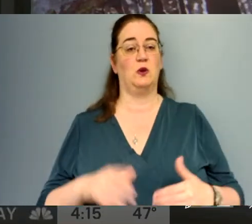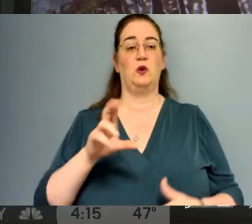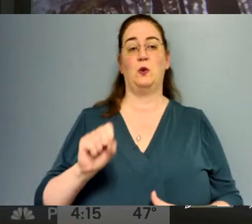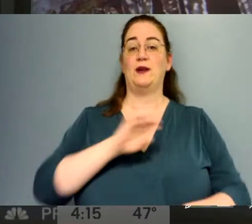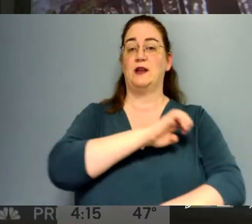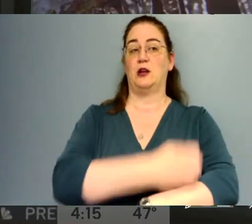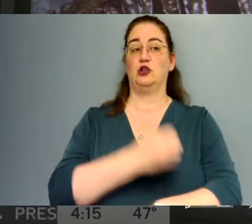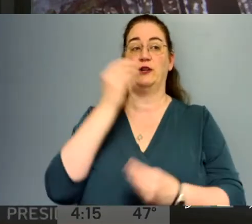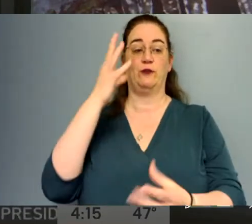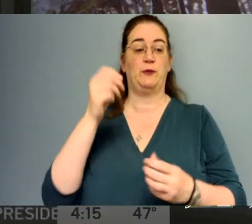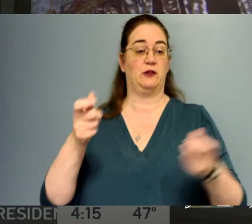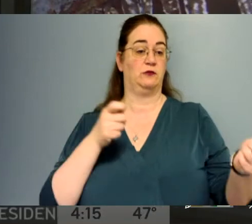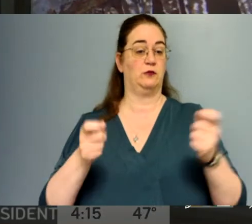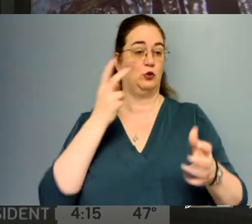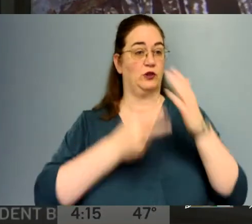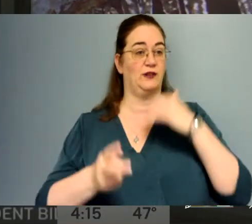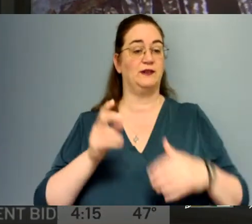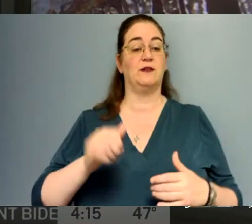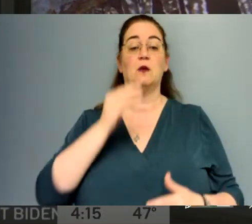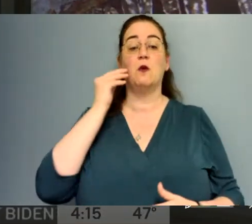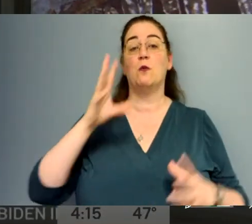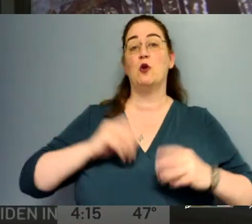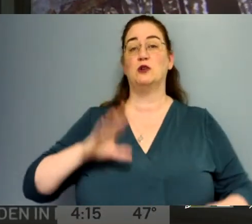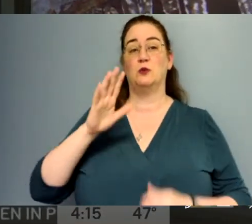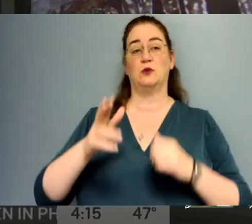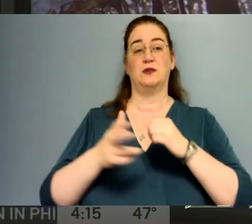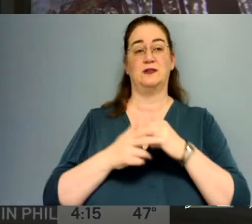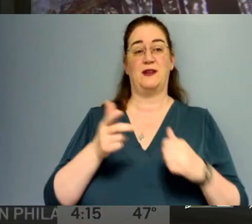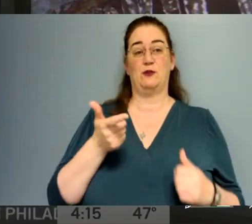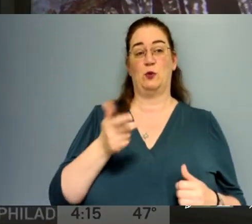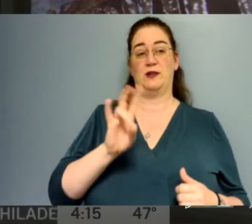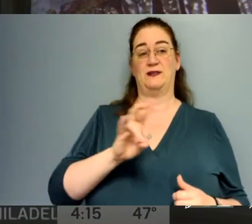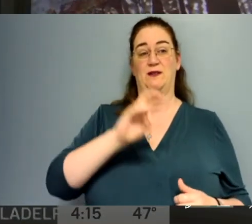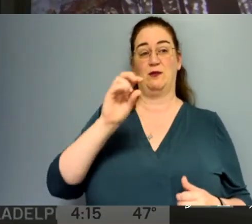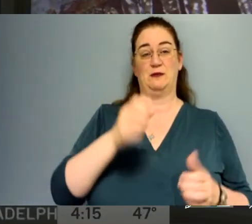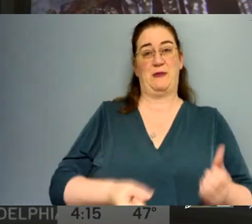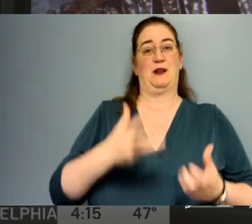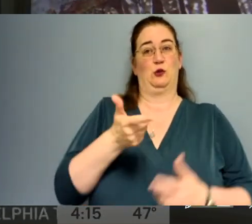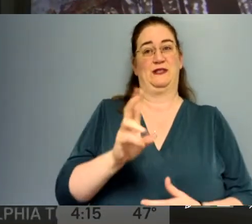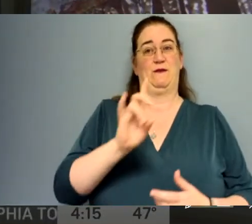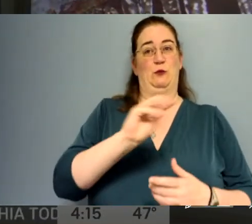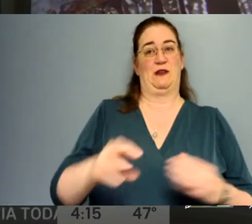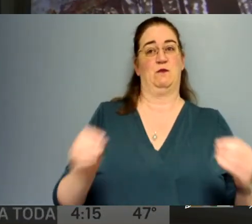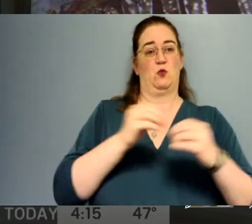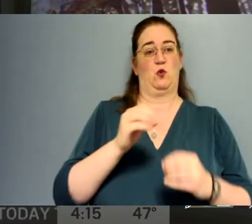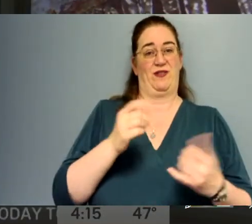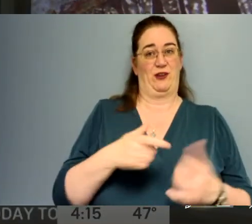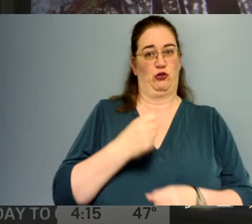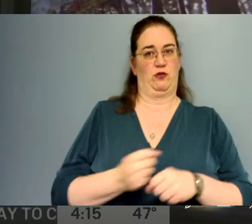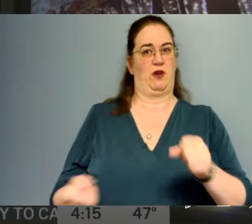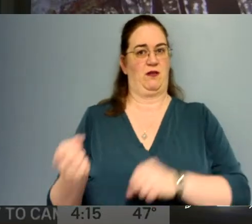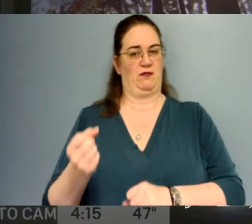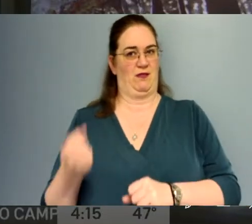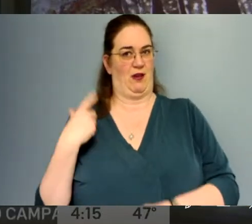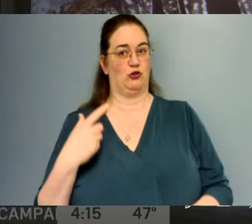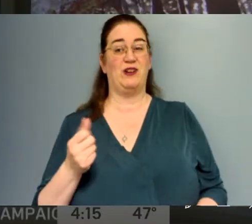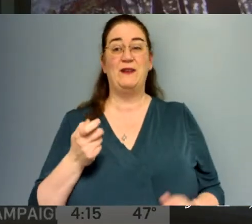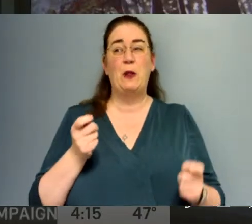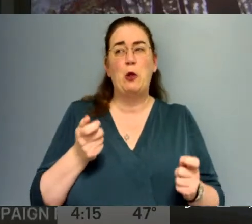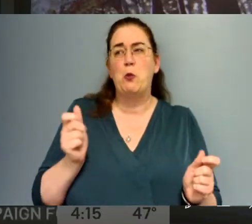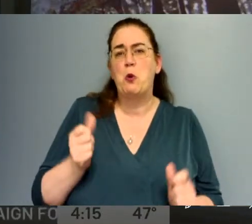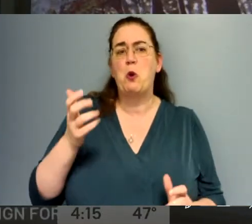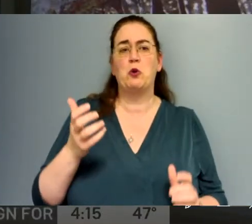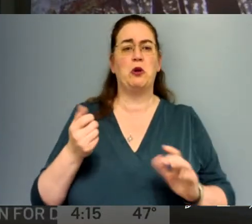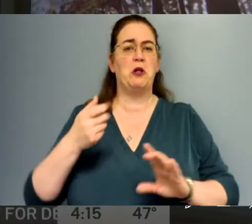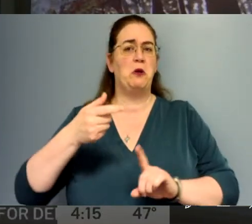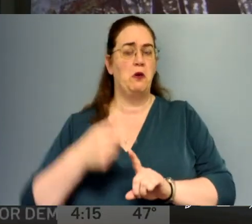Energy Information Administration predicts that homeowners will spend 27% more this winter compared to last year, and if it's even a little colder or below